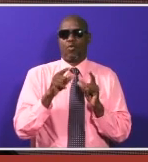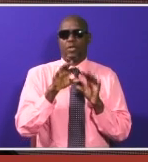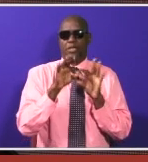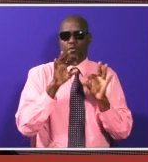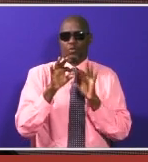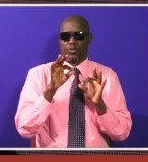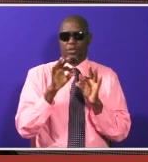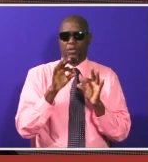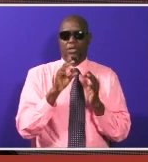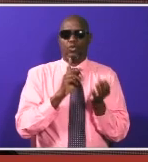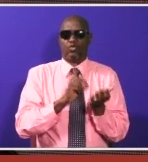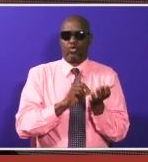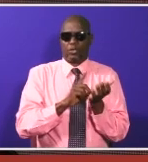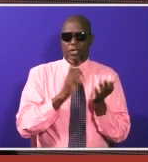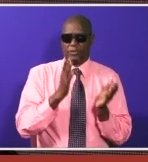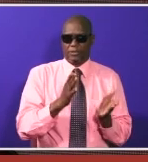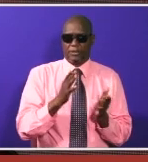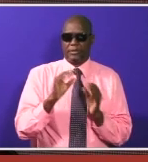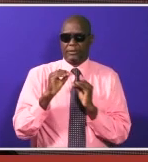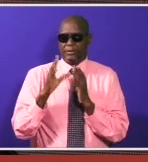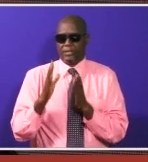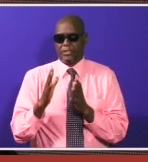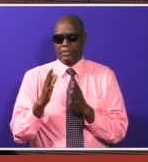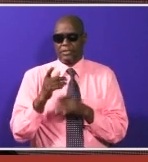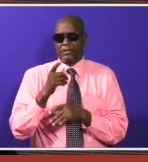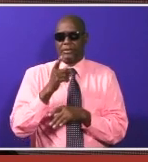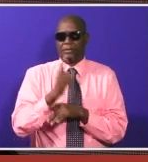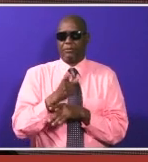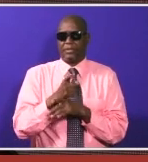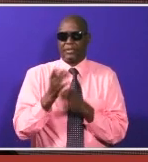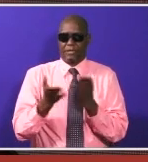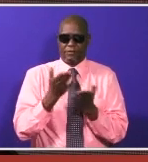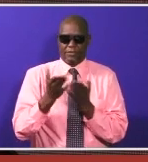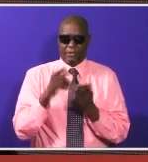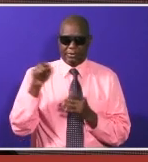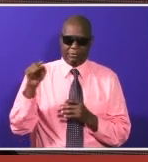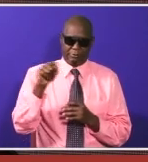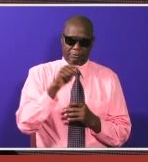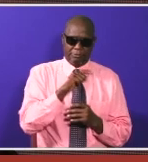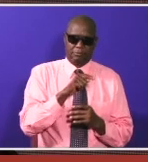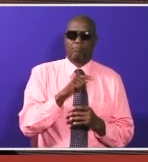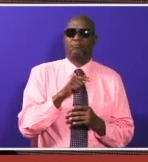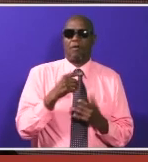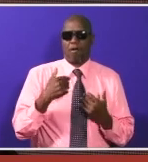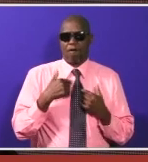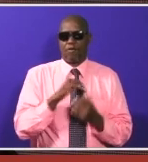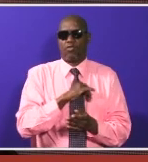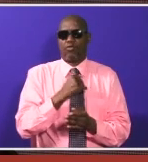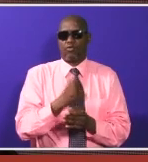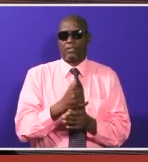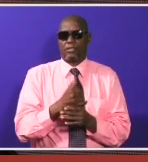know, teachers, and of course the discipline services. That those are the only places that explicitly have authority to